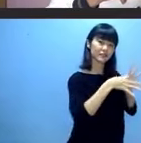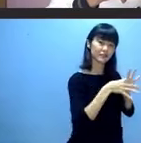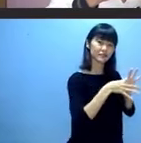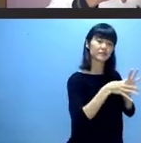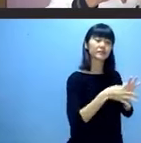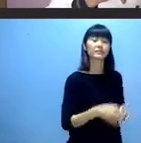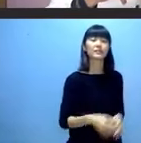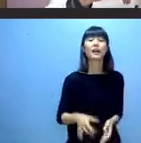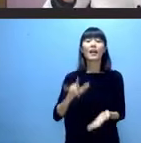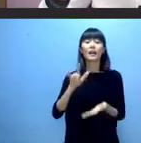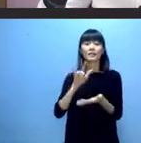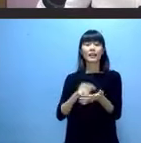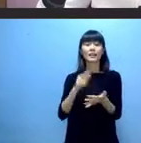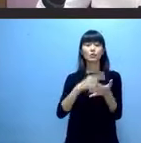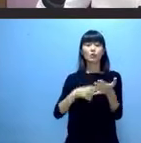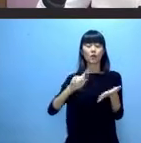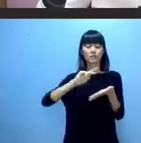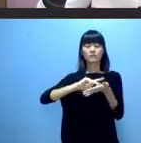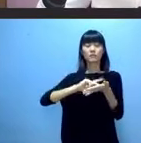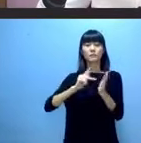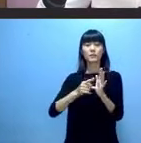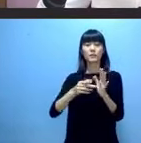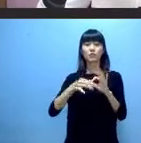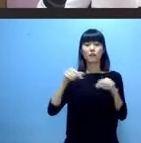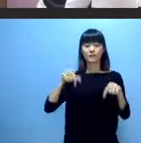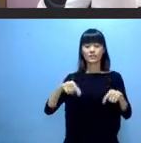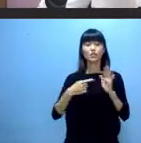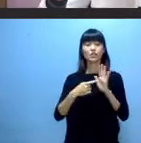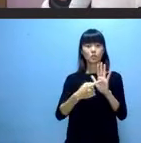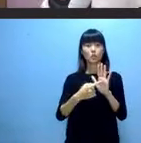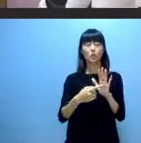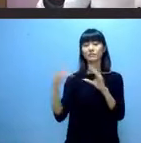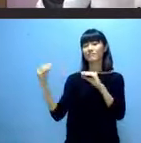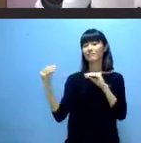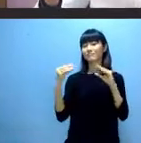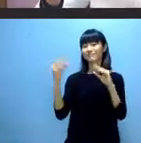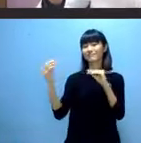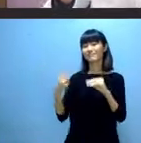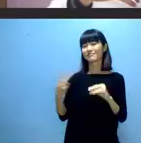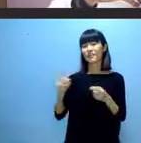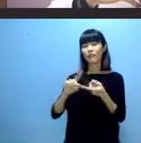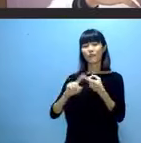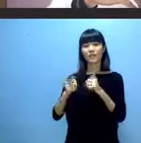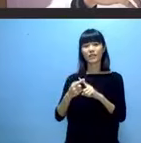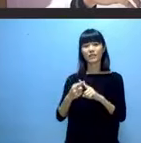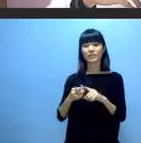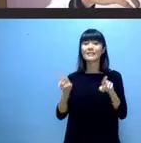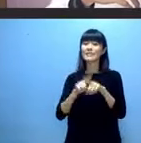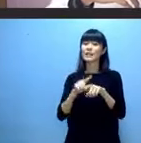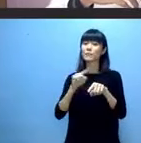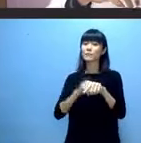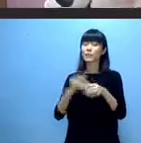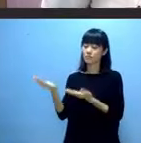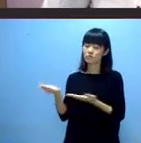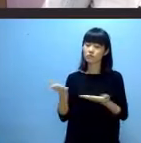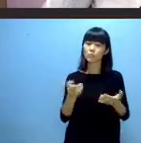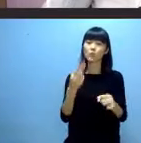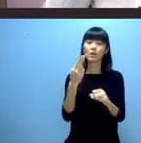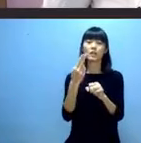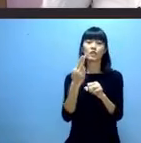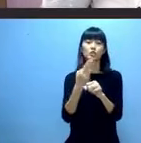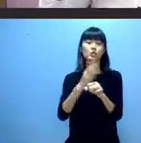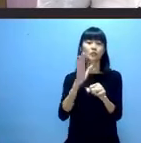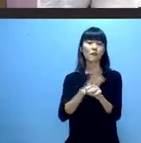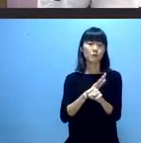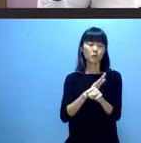hopes to achieve. Essentially, it's really just a chit-chat between friends, but at the same time, we hope to be bringing some useful resources to the community. Now, my